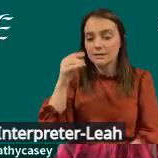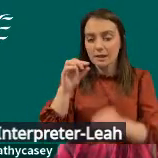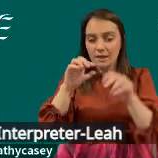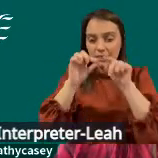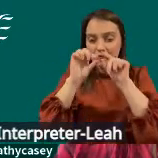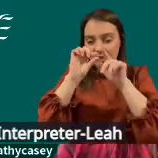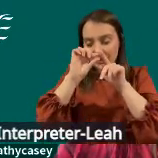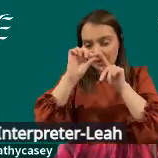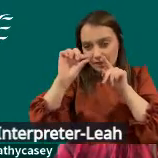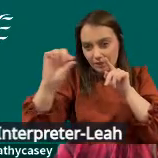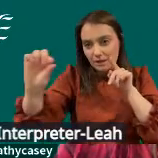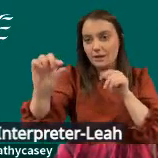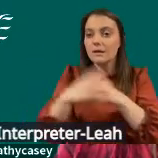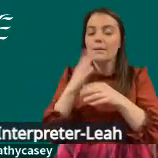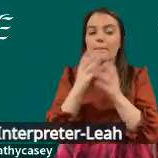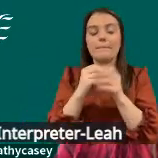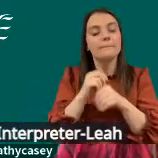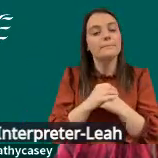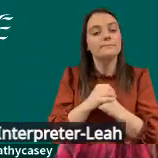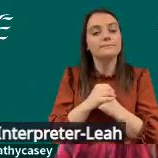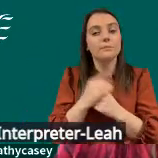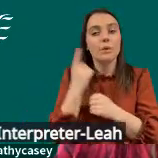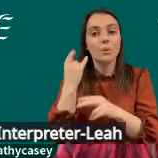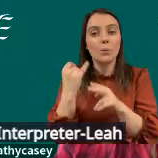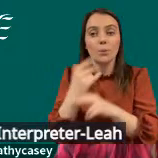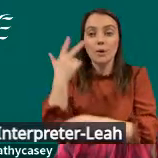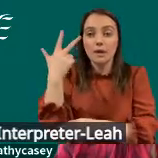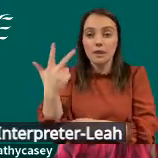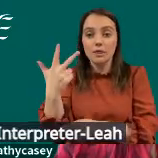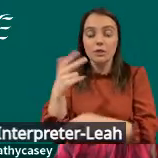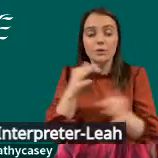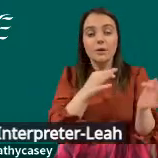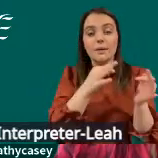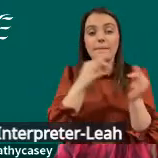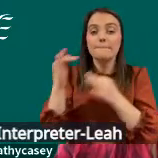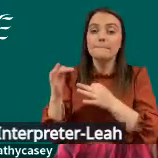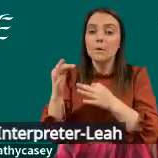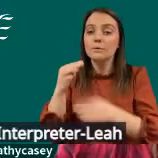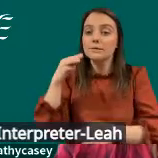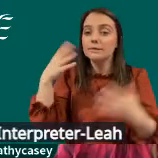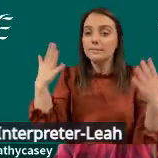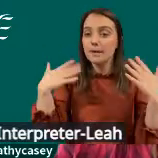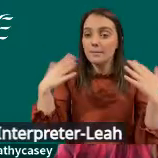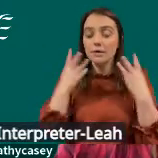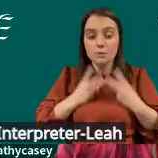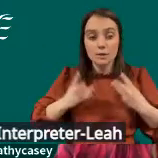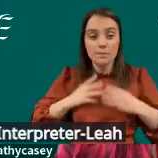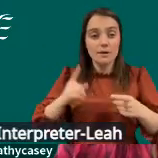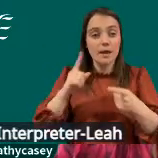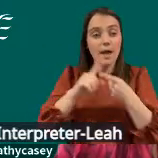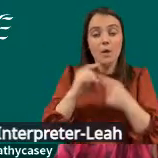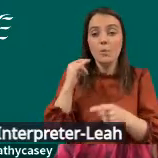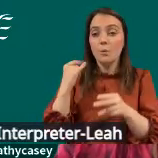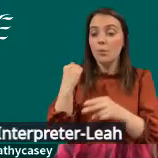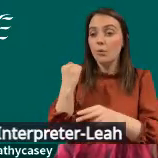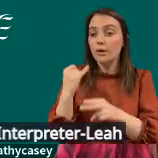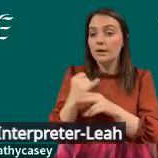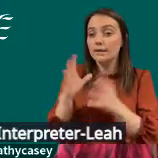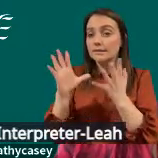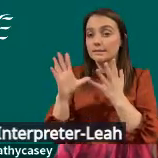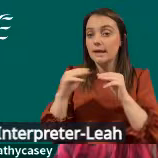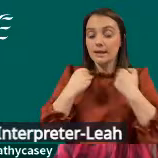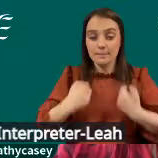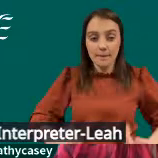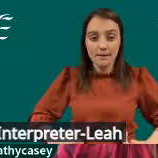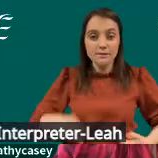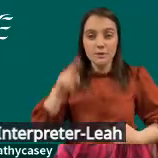this condition. It occurs in 1 in 3 postmenopausal women and 1 in 10 men. But it can affect all age groups, particularly younger